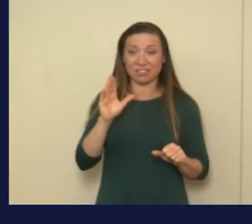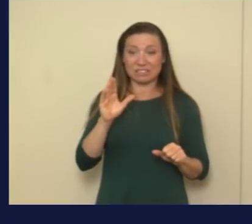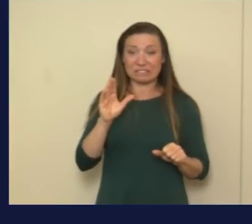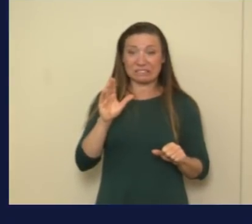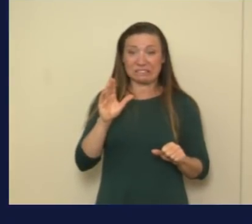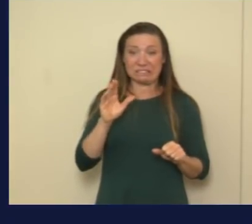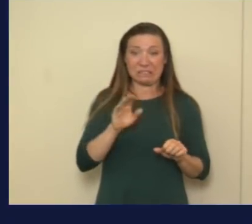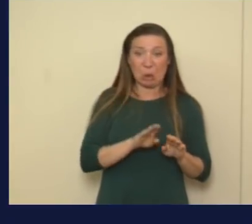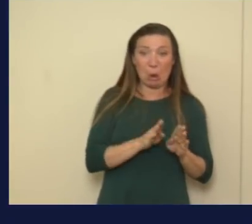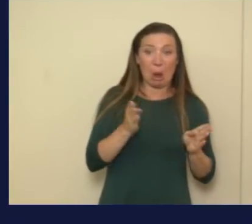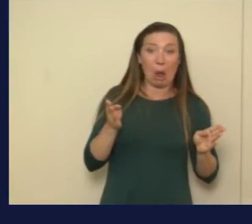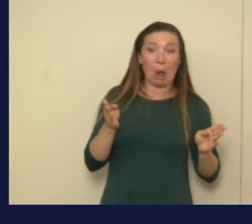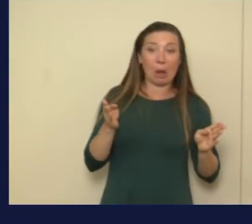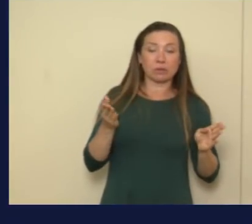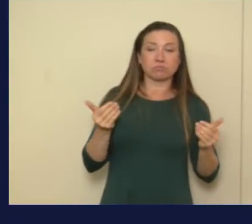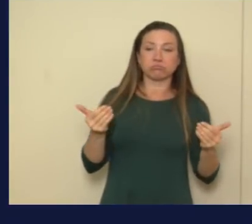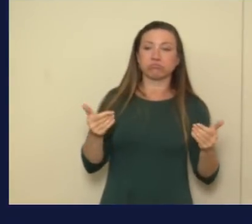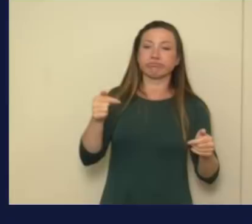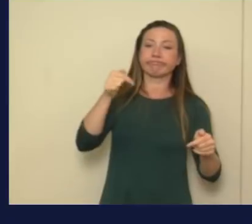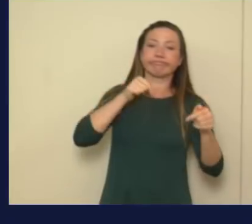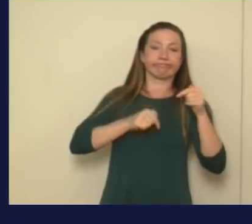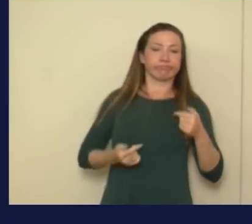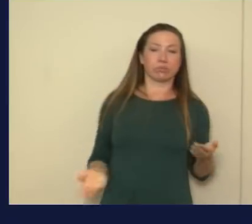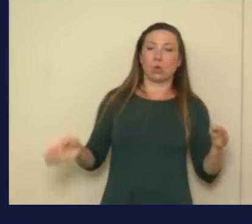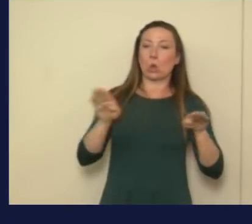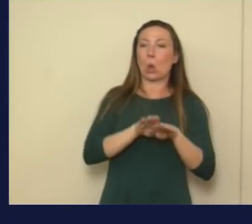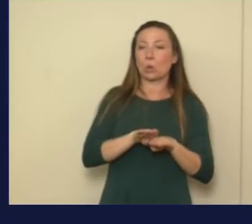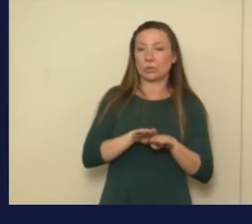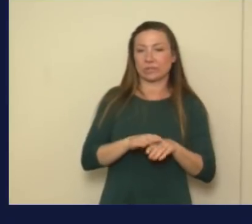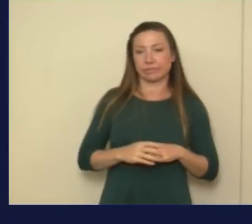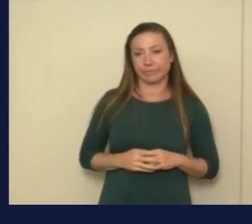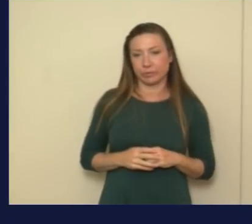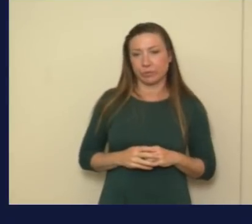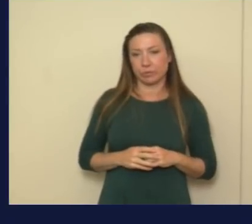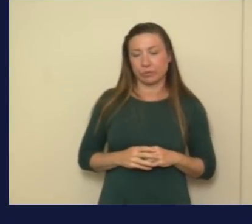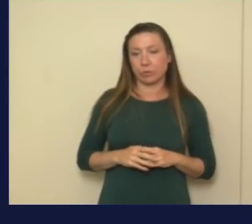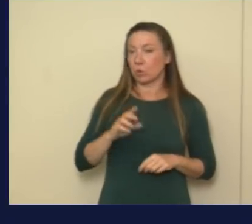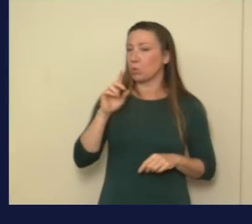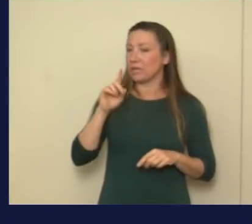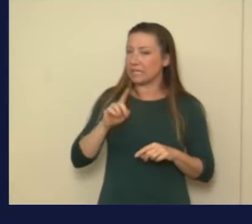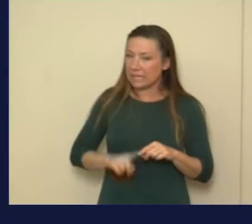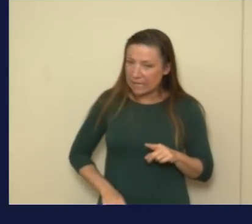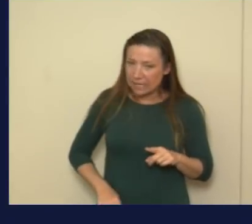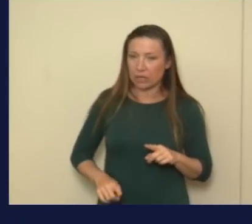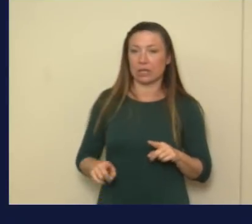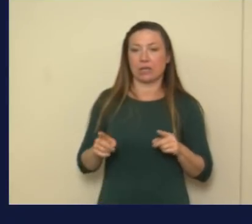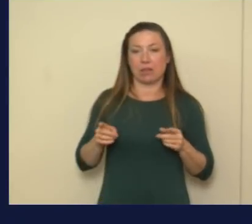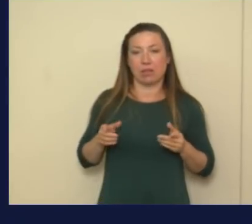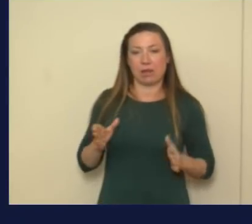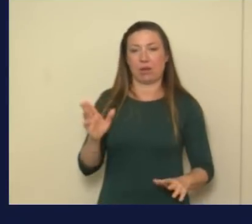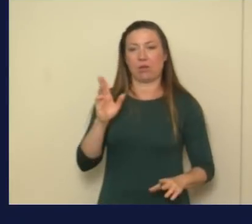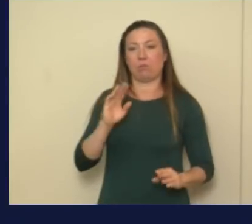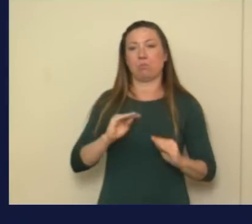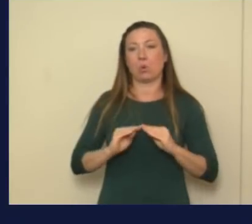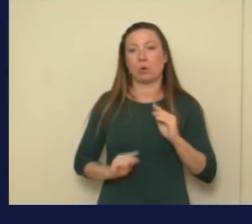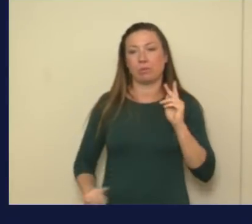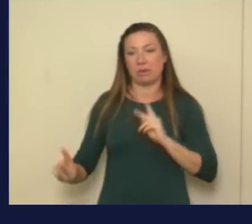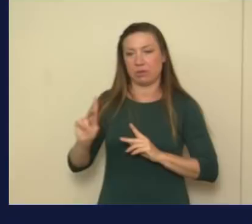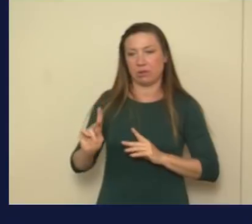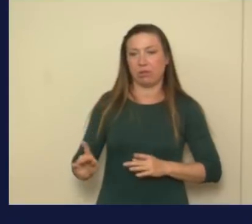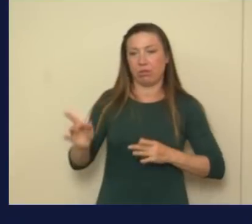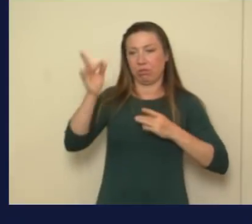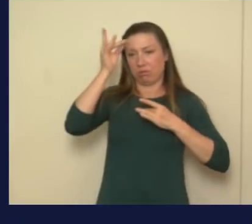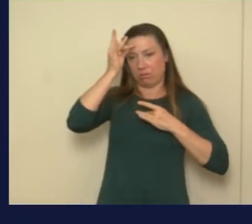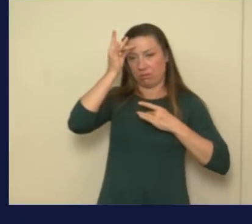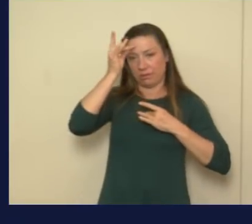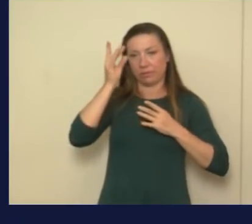cannot increase the number of cases and the rate of transmission in the state. Again, we can do this